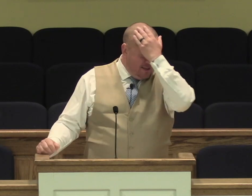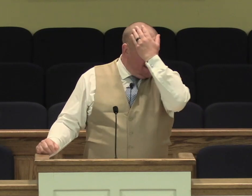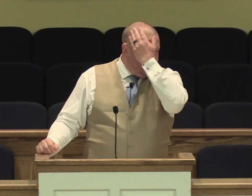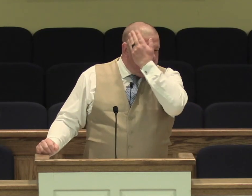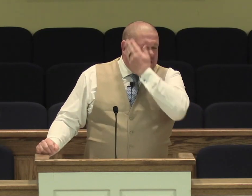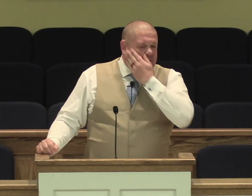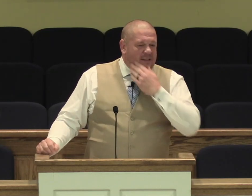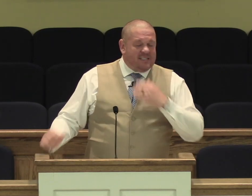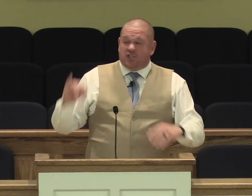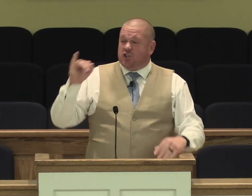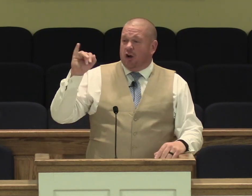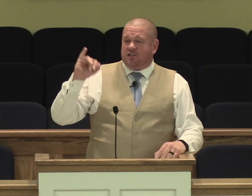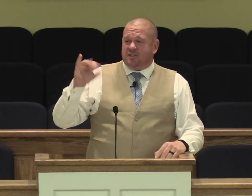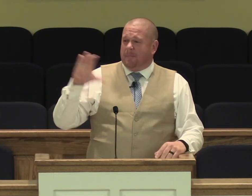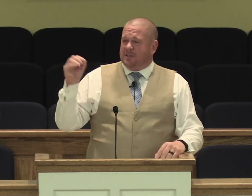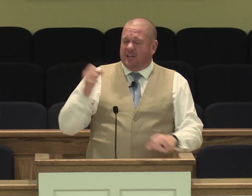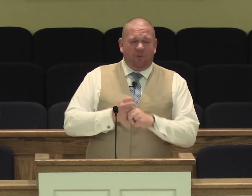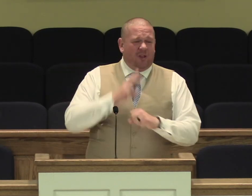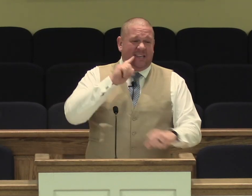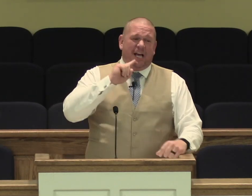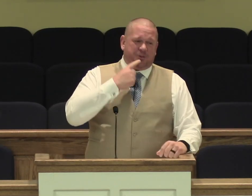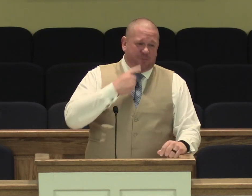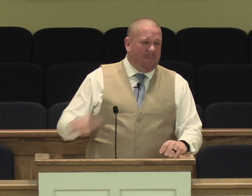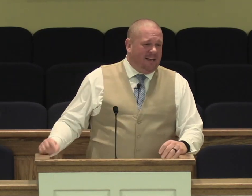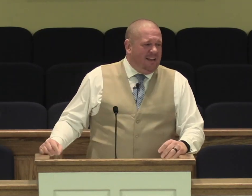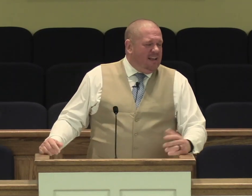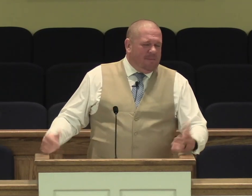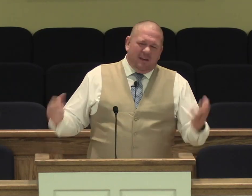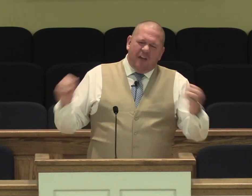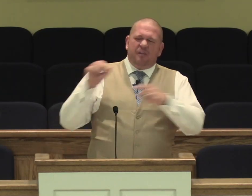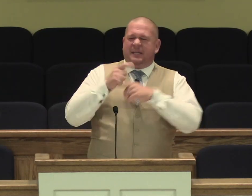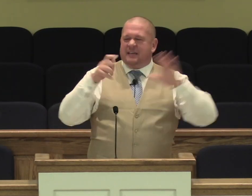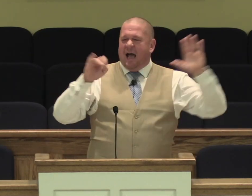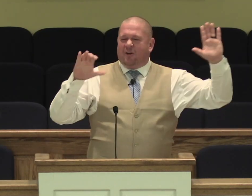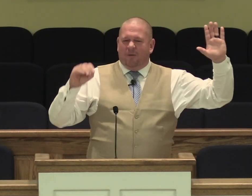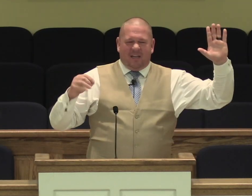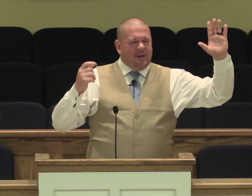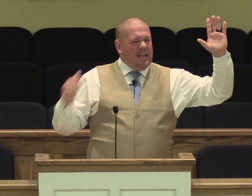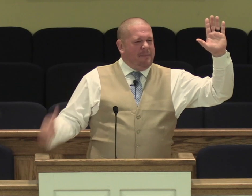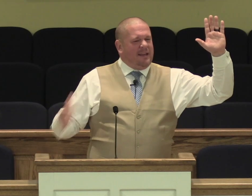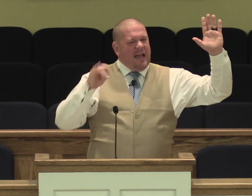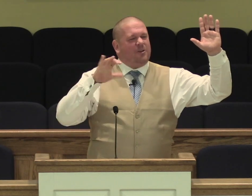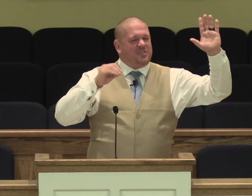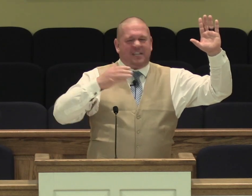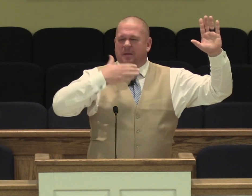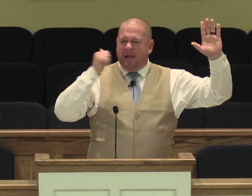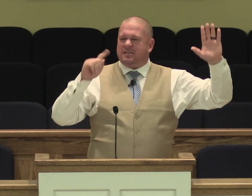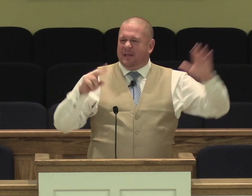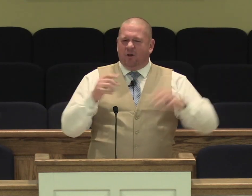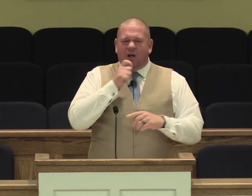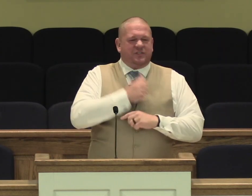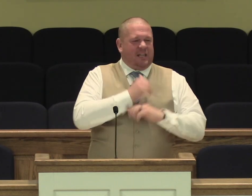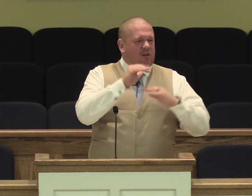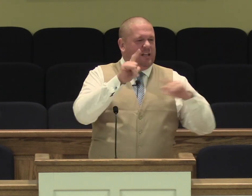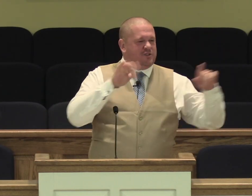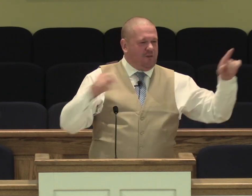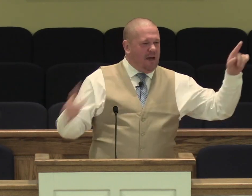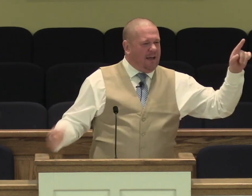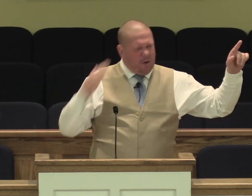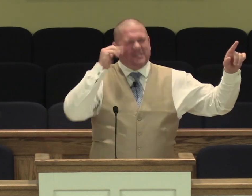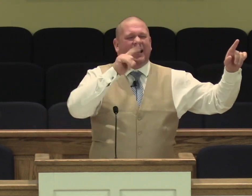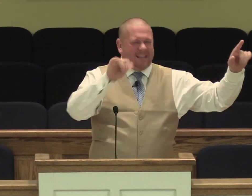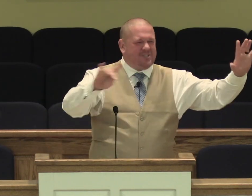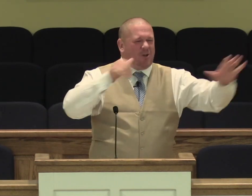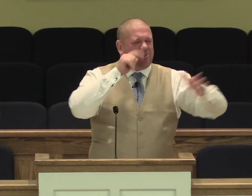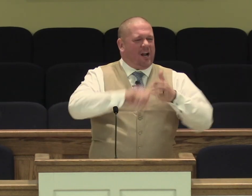yesterday. These insurance companies are getting really desperate. I mean, nothing beats Geico. I mean, can we get an amen? Geico's got some of the best. I mean, who loves that little lizard,